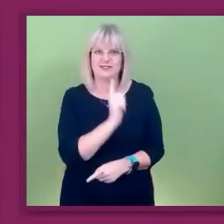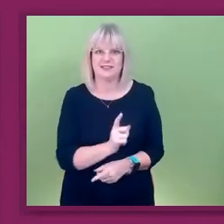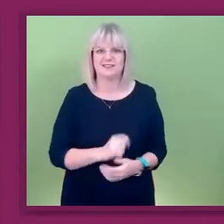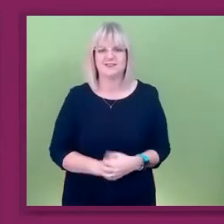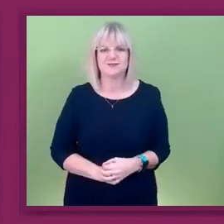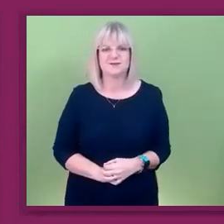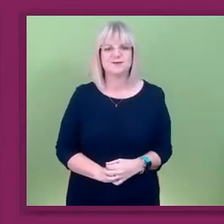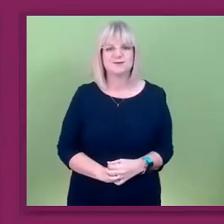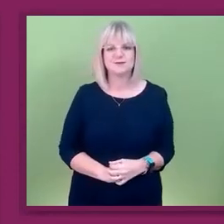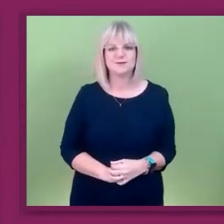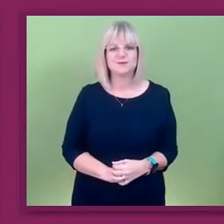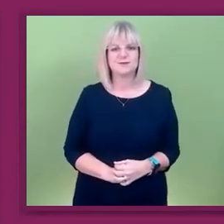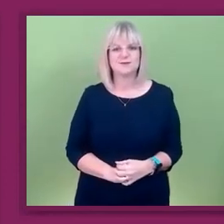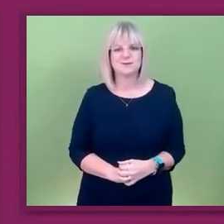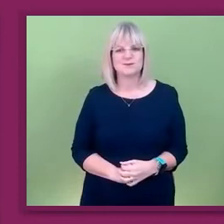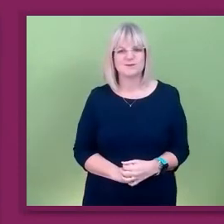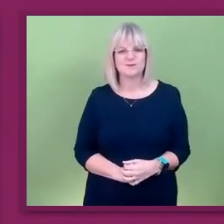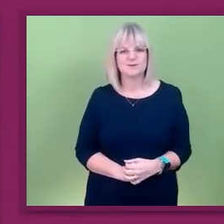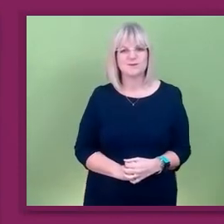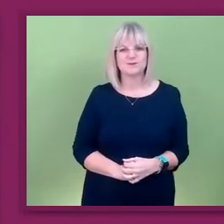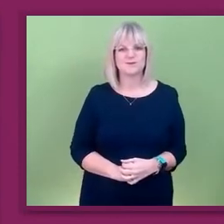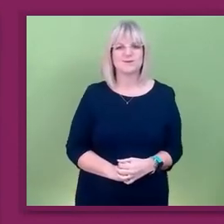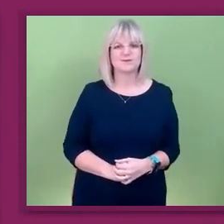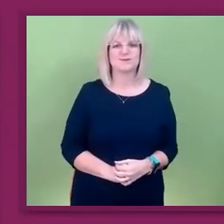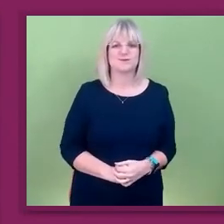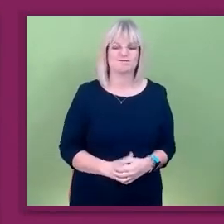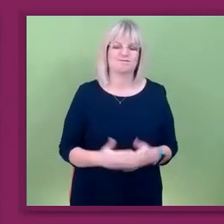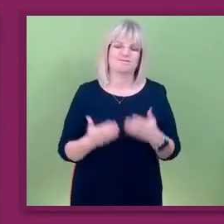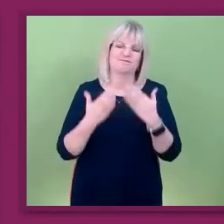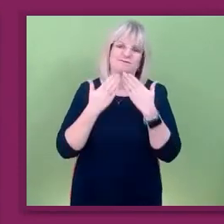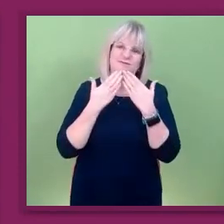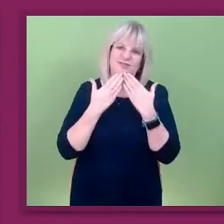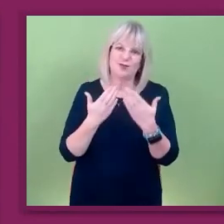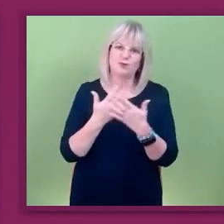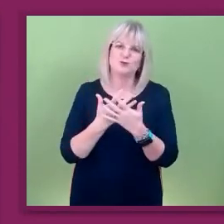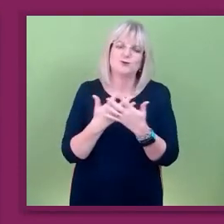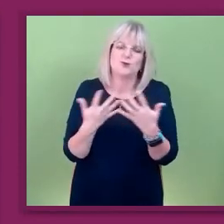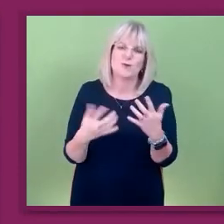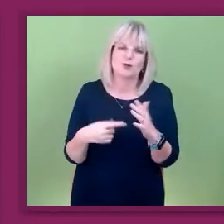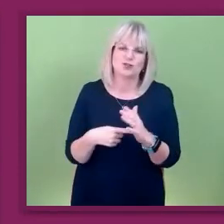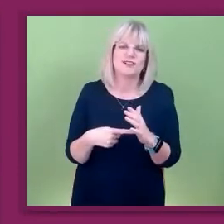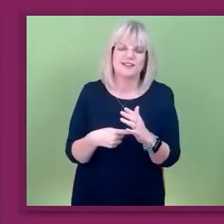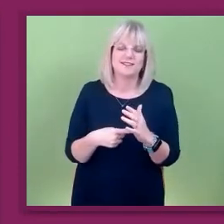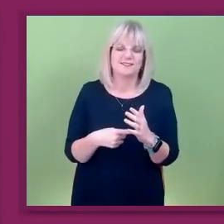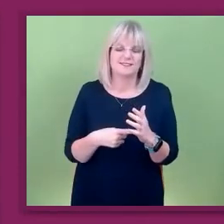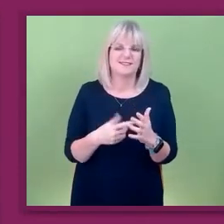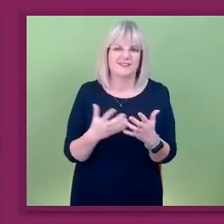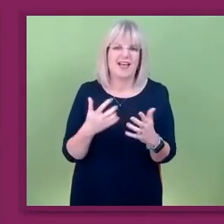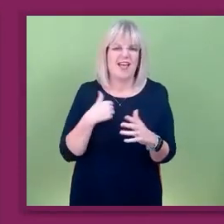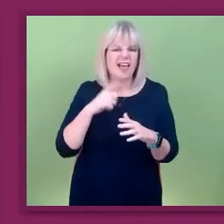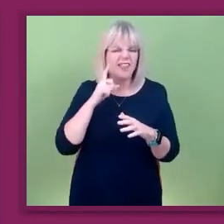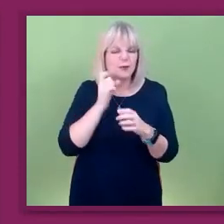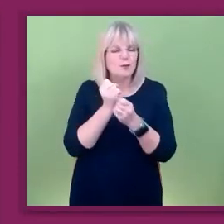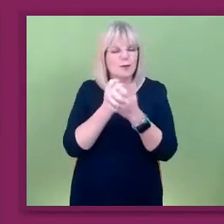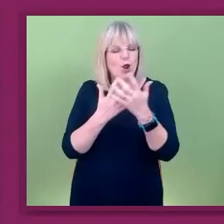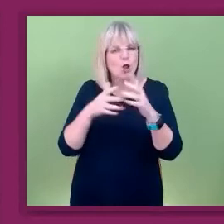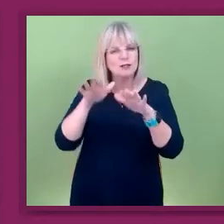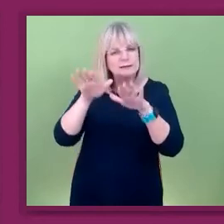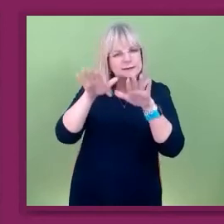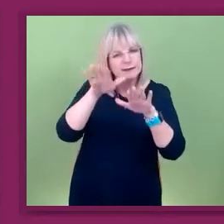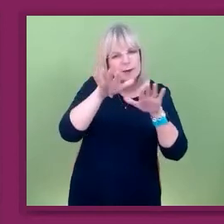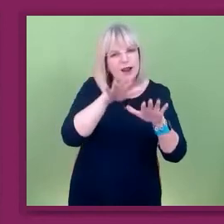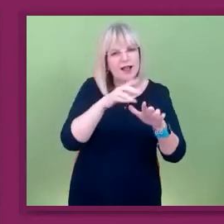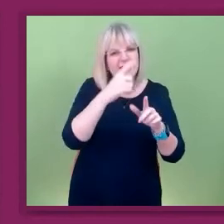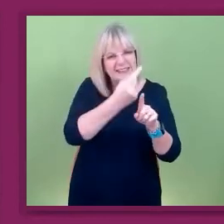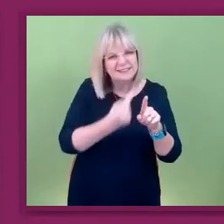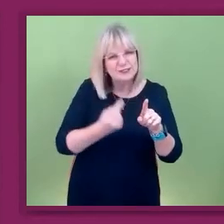Thank you so much, Tanika. Yes, heard loud and clear. There's going to be a lot of similarities, I think, in what you're all saying